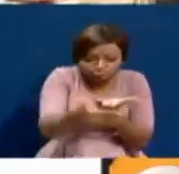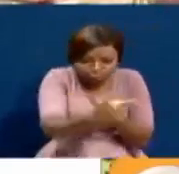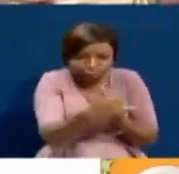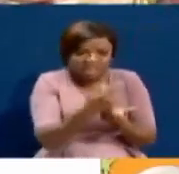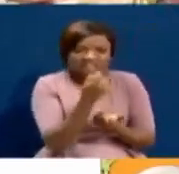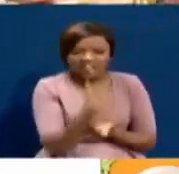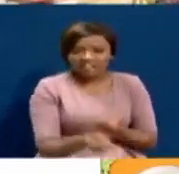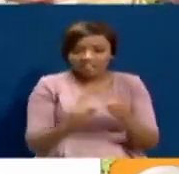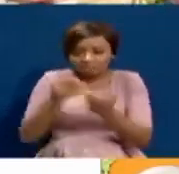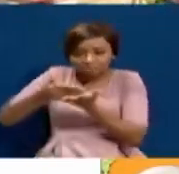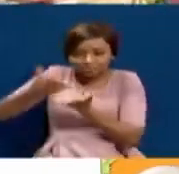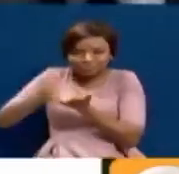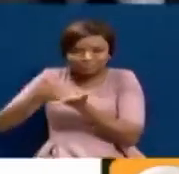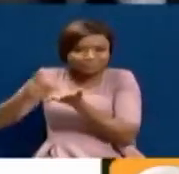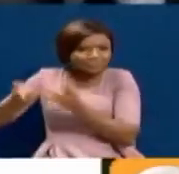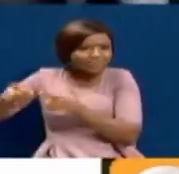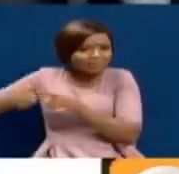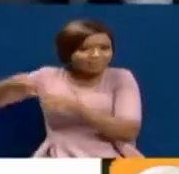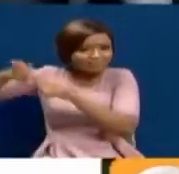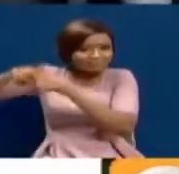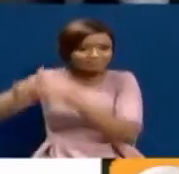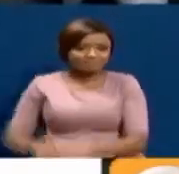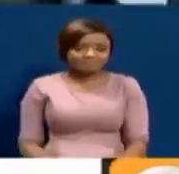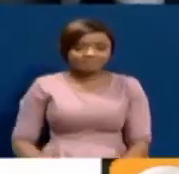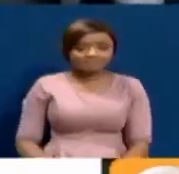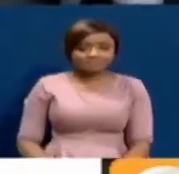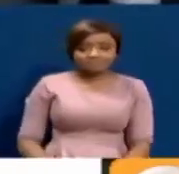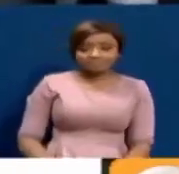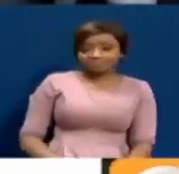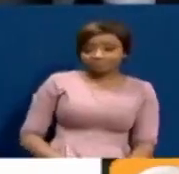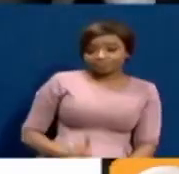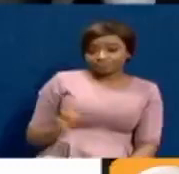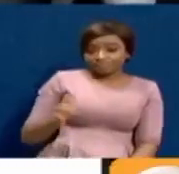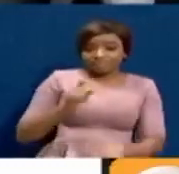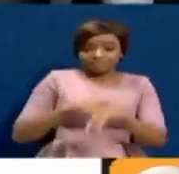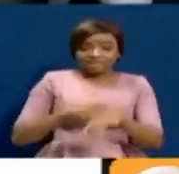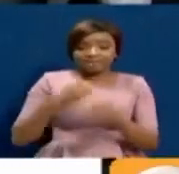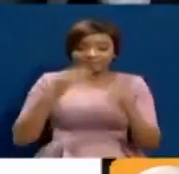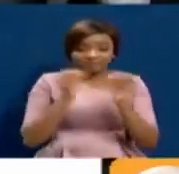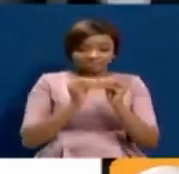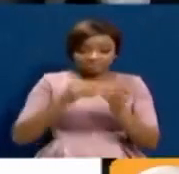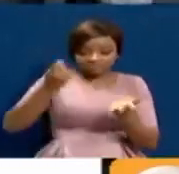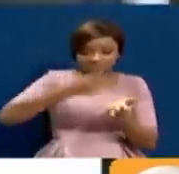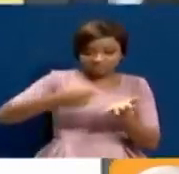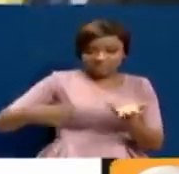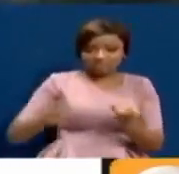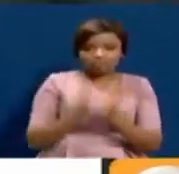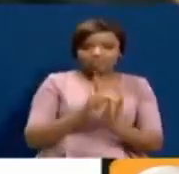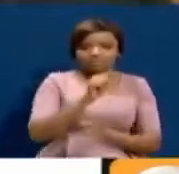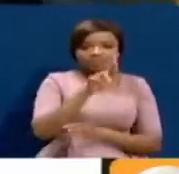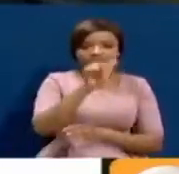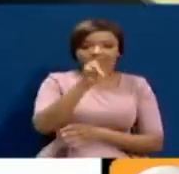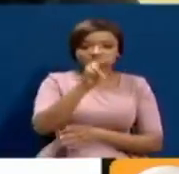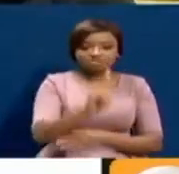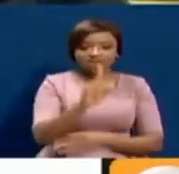increased spending under the global health crisis. Yatani spoke during an infrastructure deal signing ceremony with Trademark East